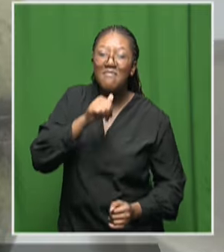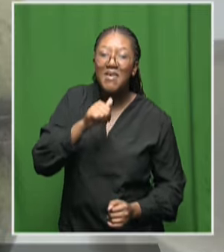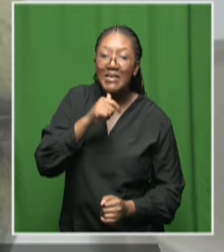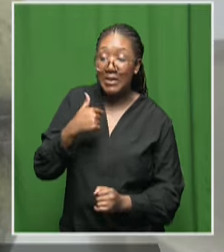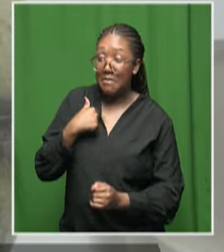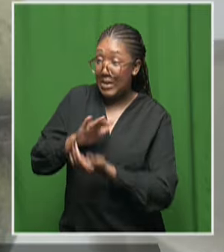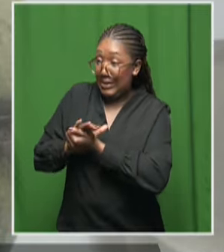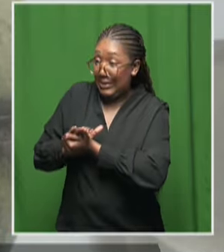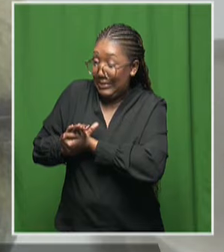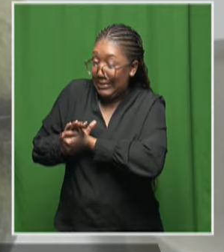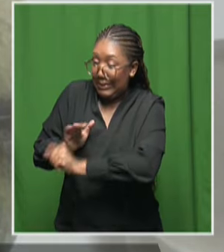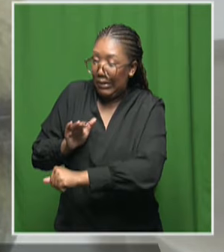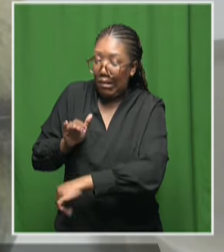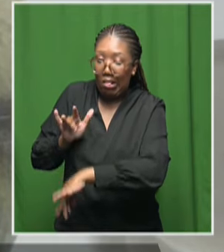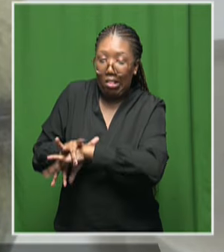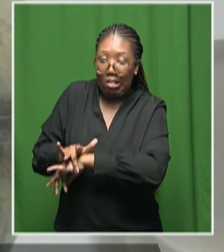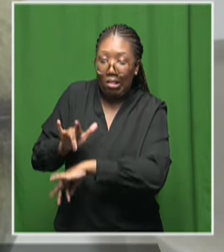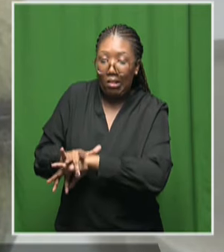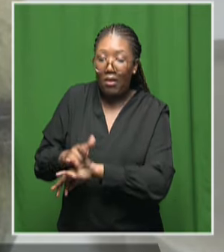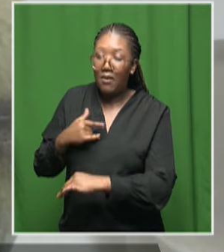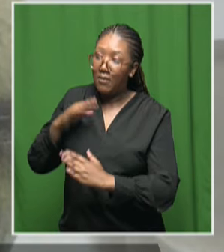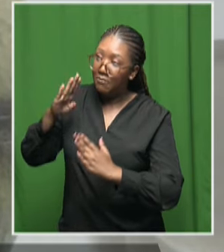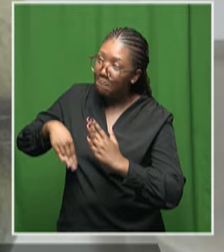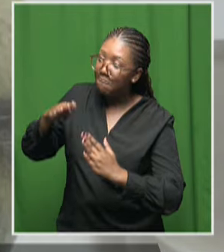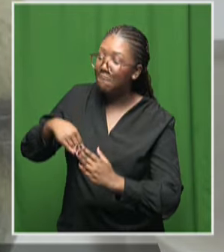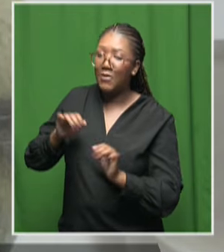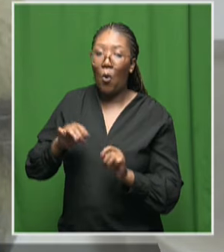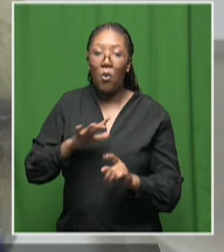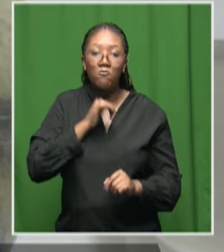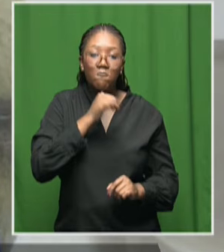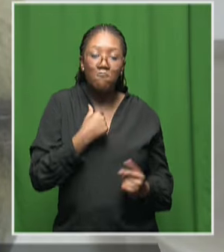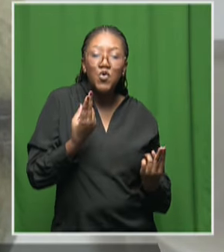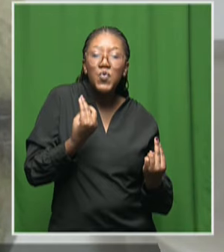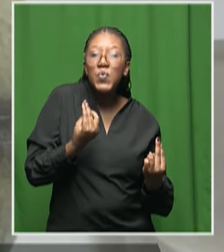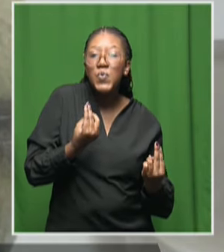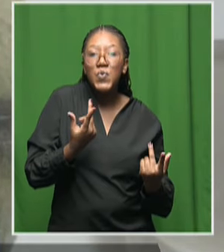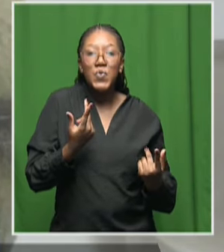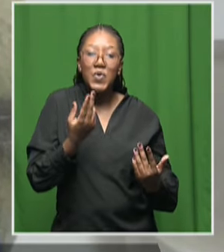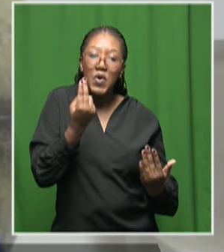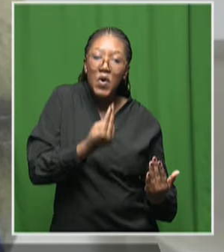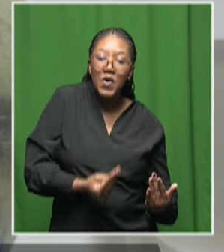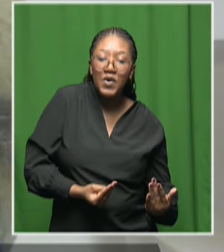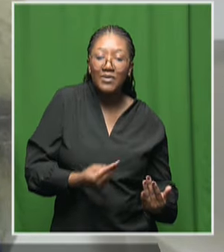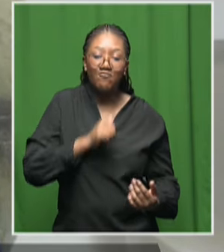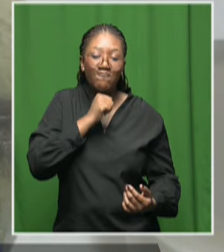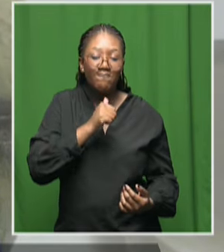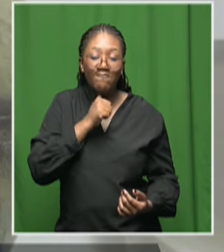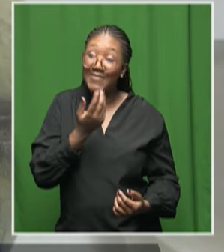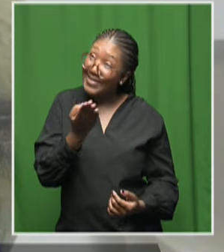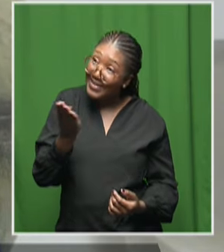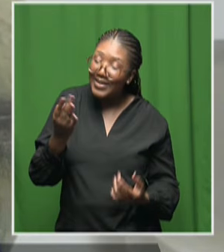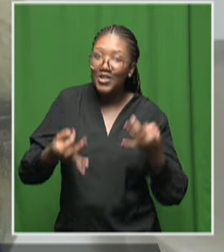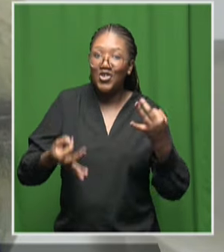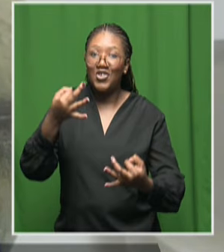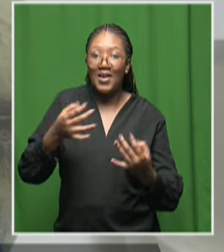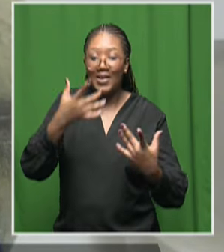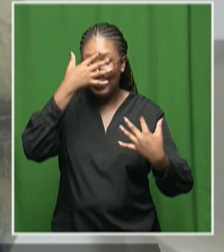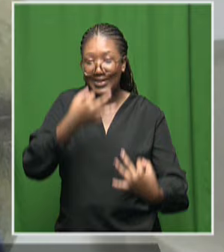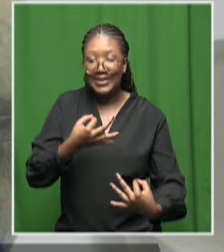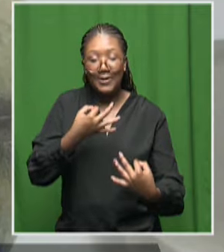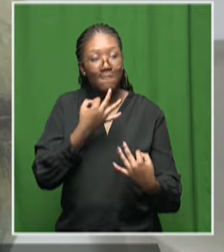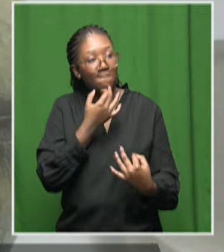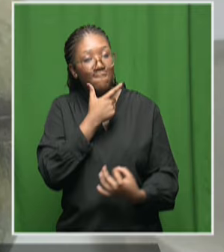So everybody is put on the same level, and this ensures that according to the judges, depending on the selection of judges